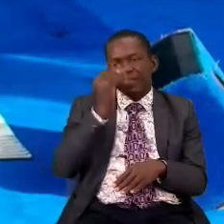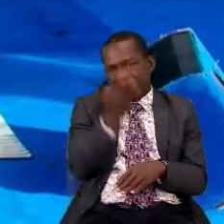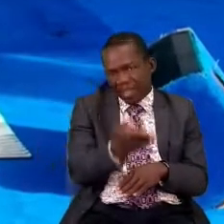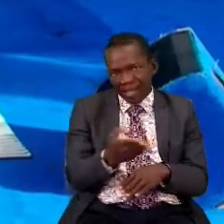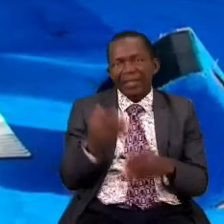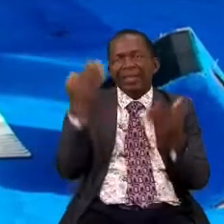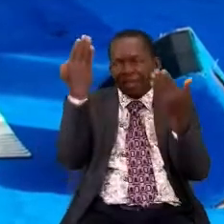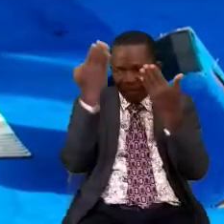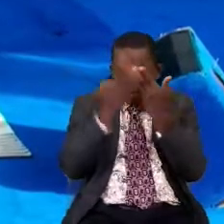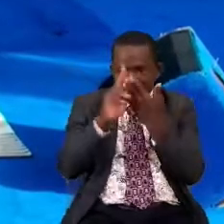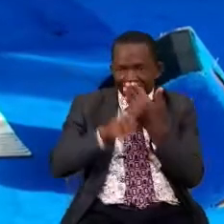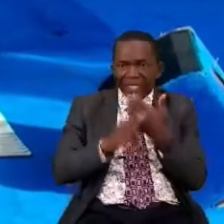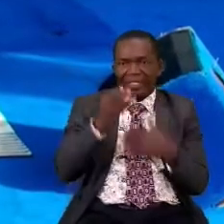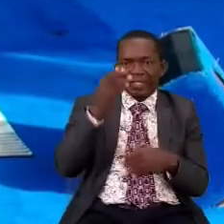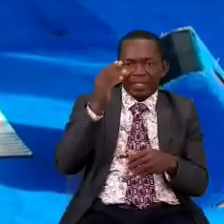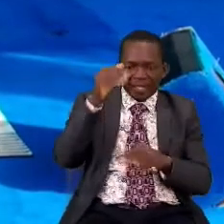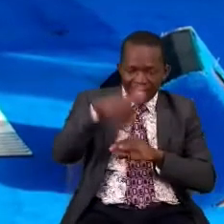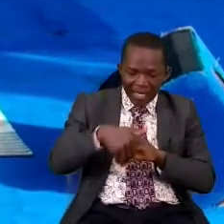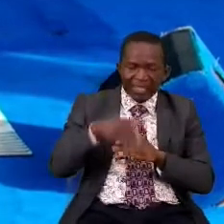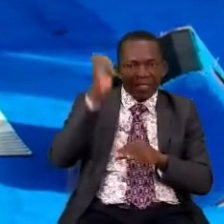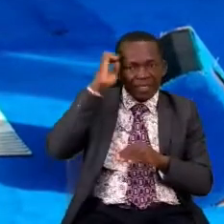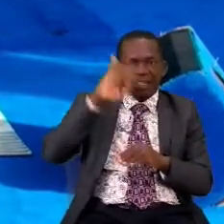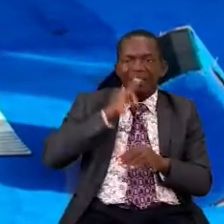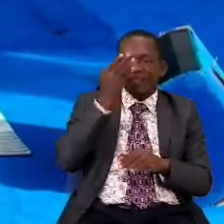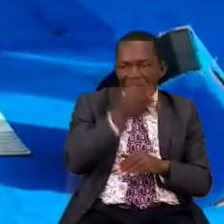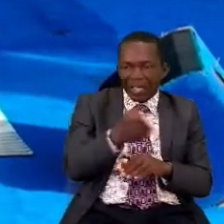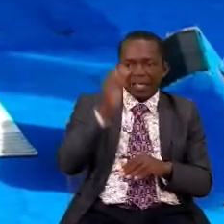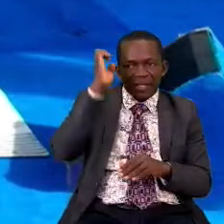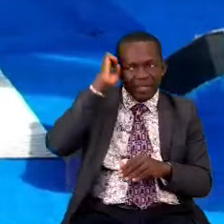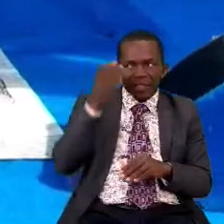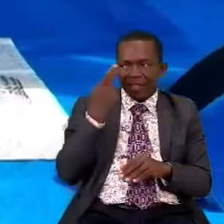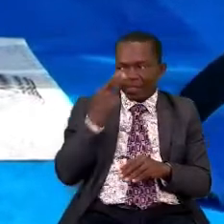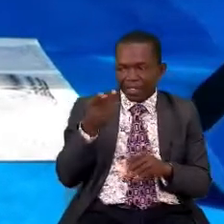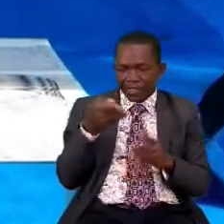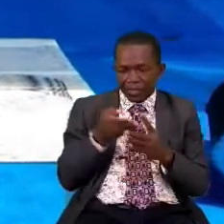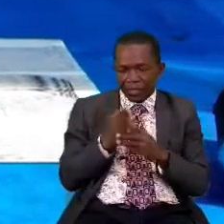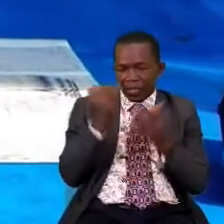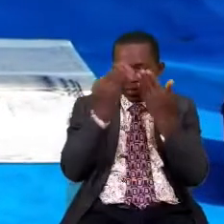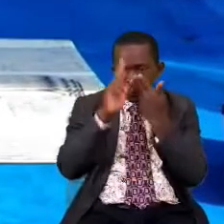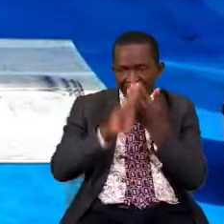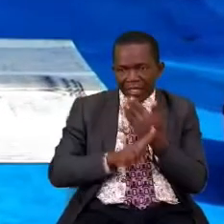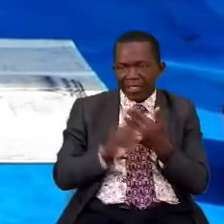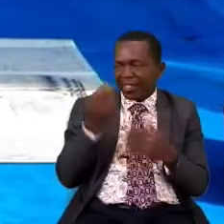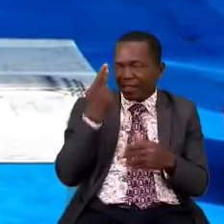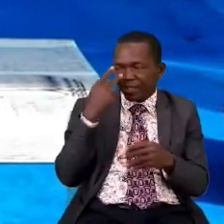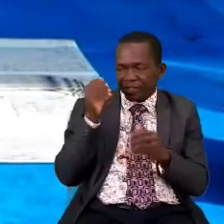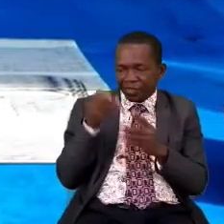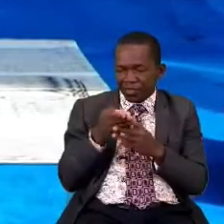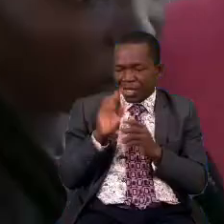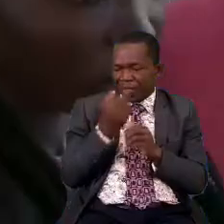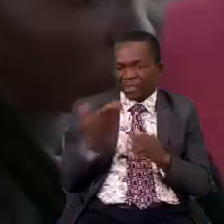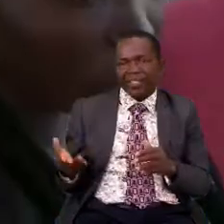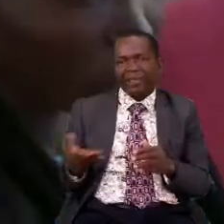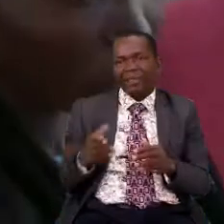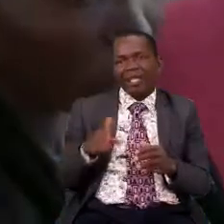and through everywhere. And wherever you may be, the Lord is with you right there. He'll never leave